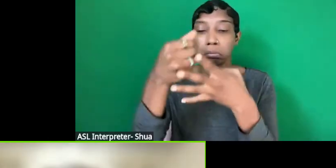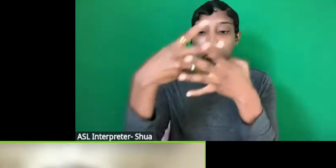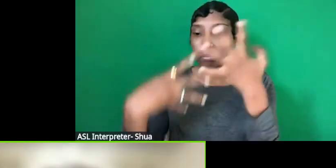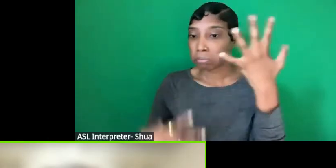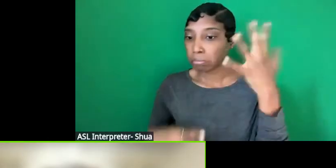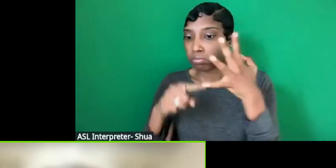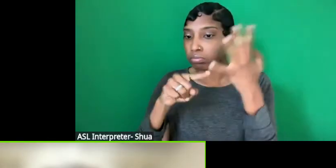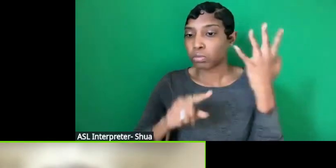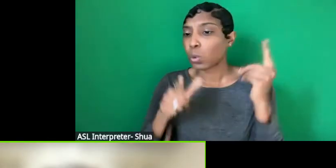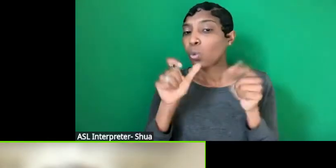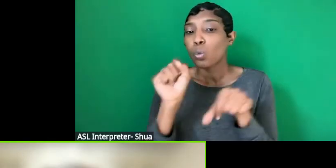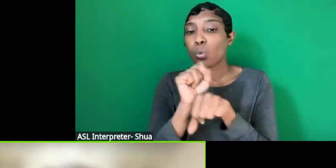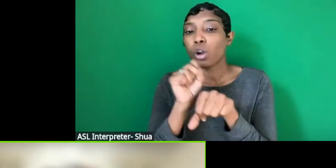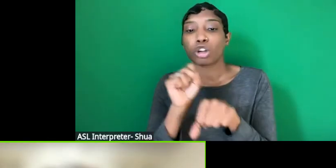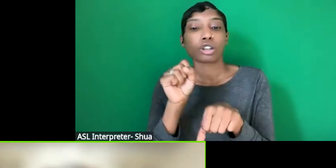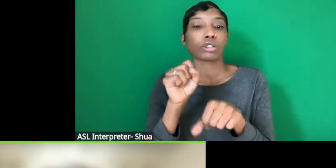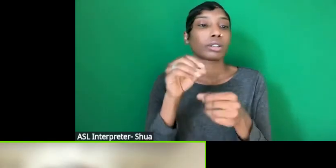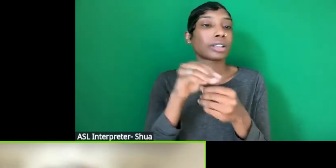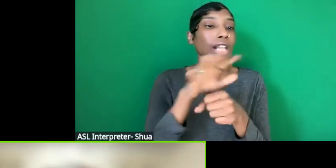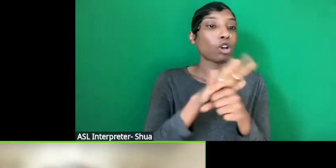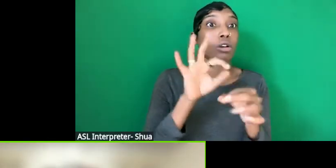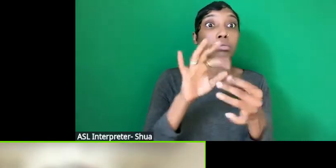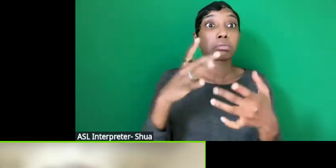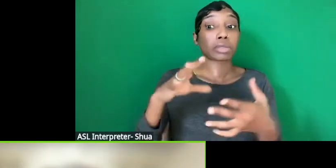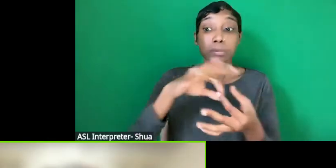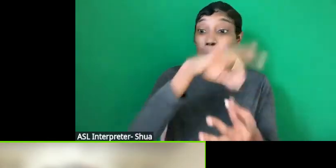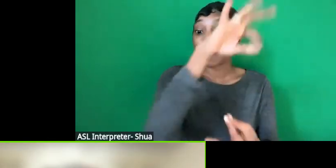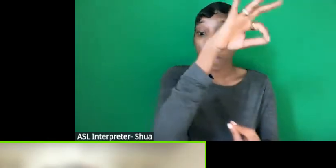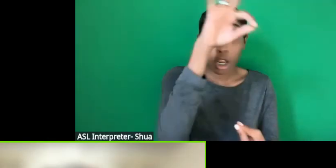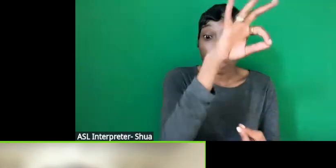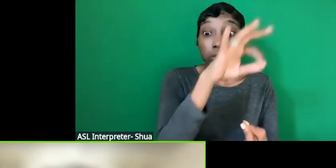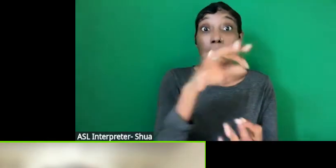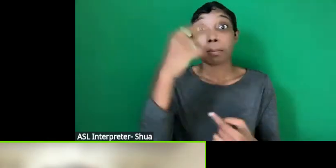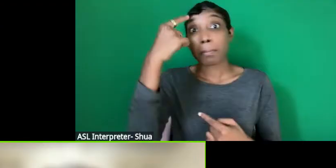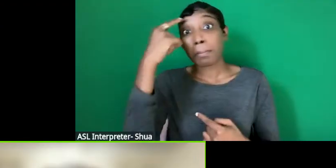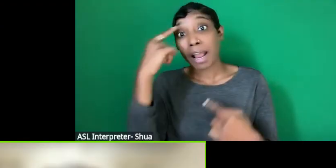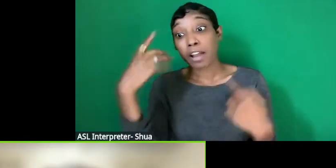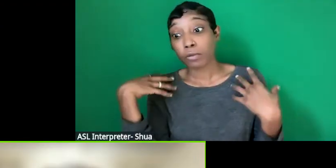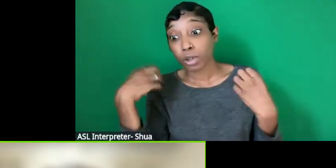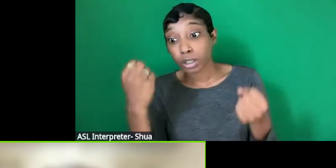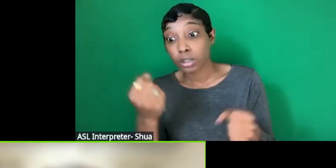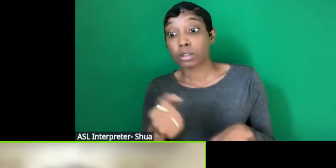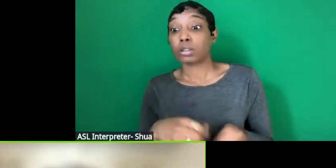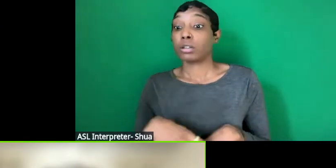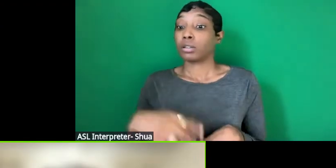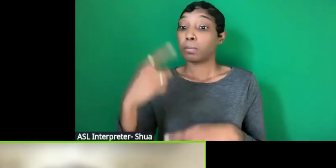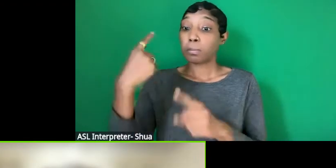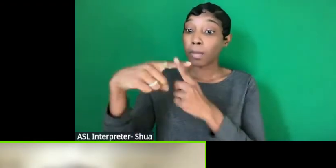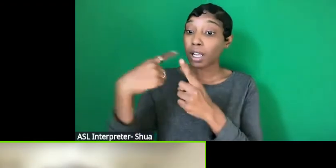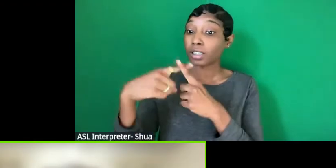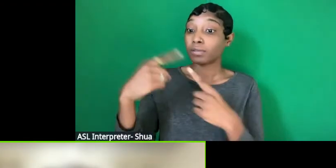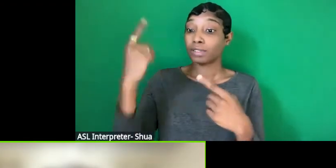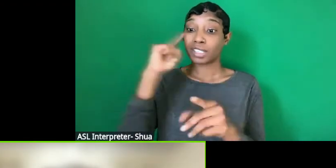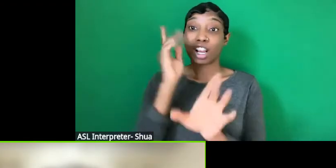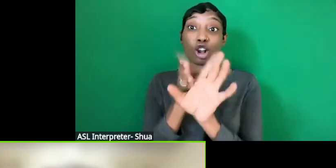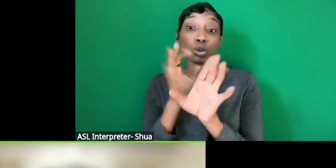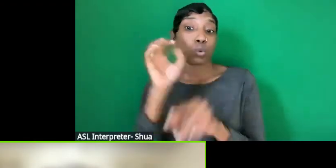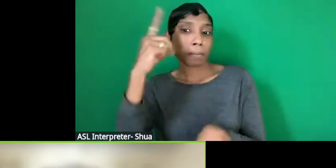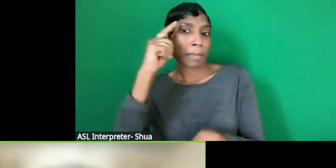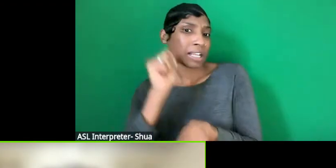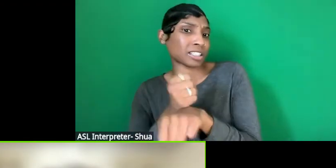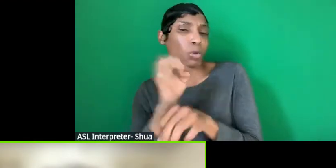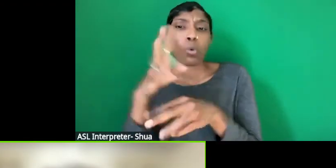of spirituality and mindfulness, positive psychology and mindset, productivity and